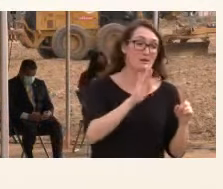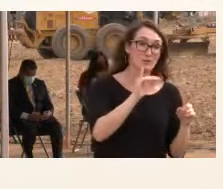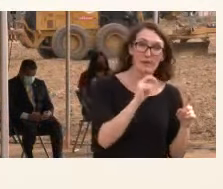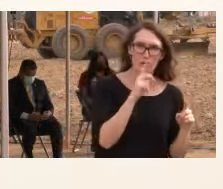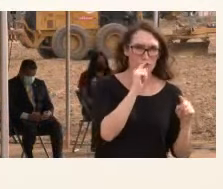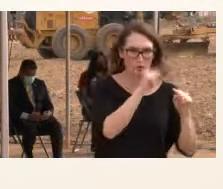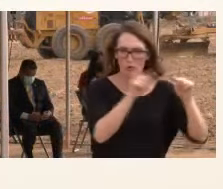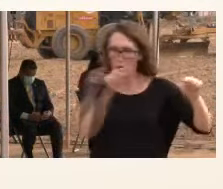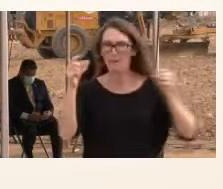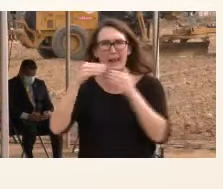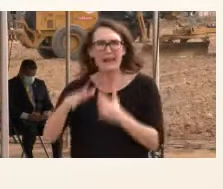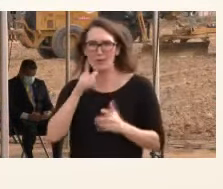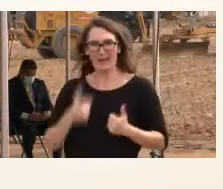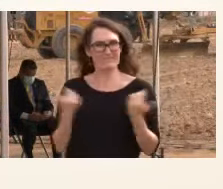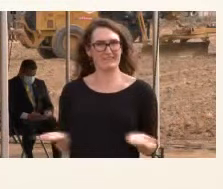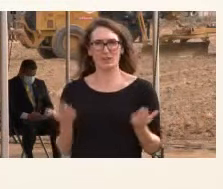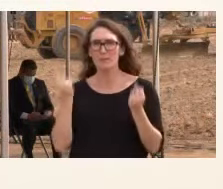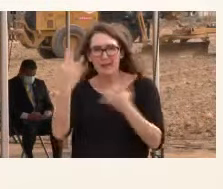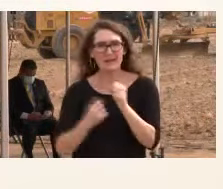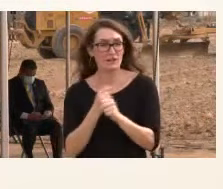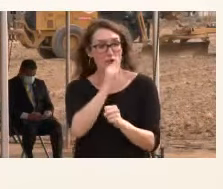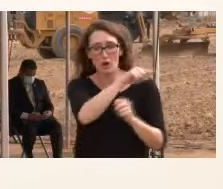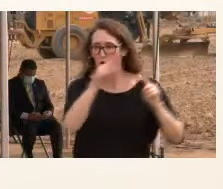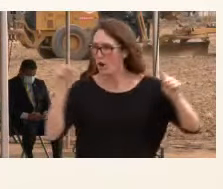leaders who helped